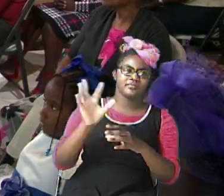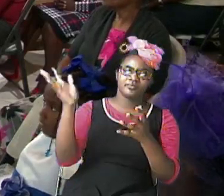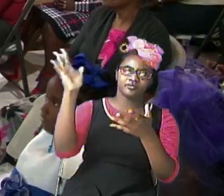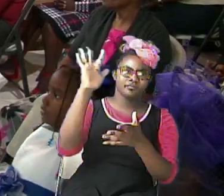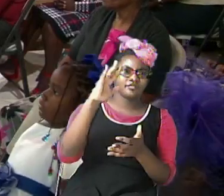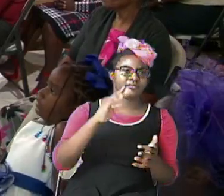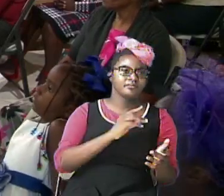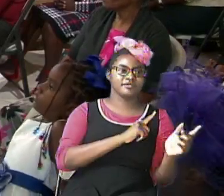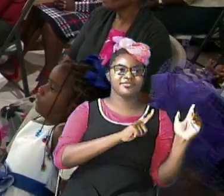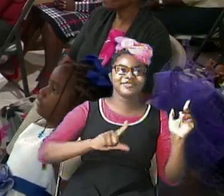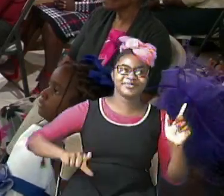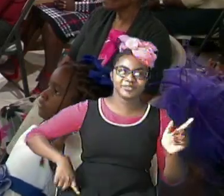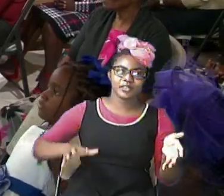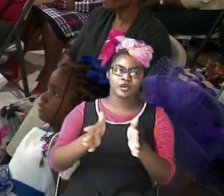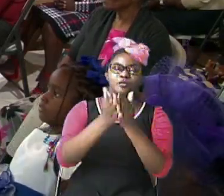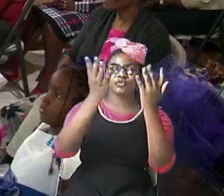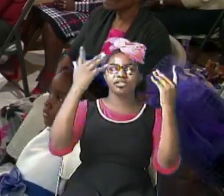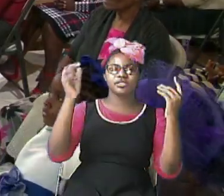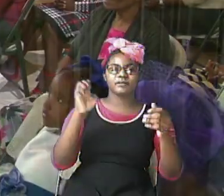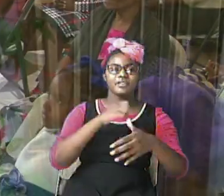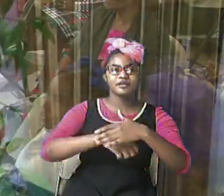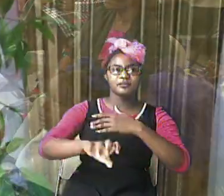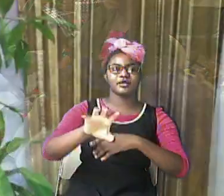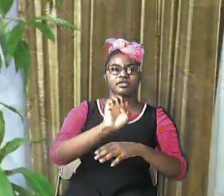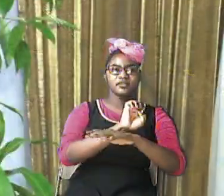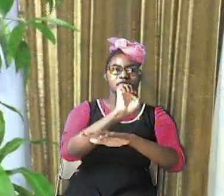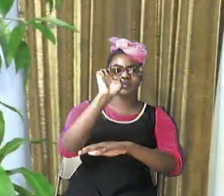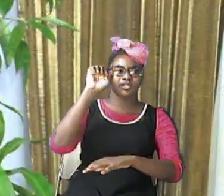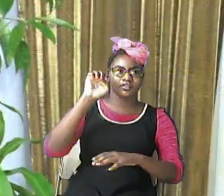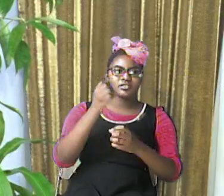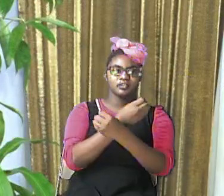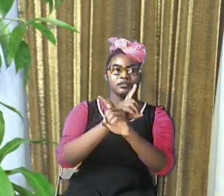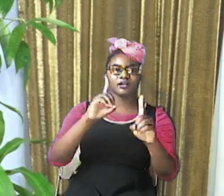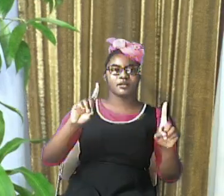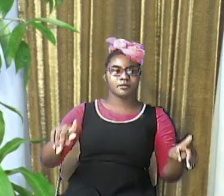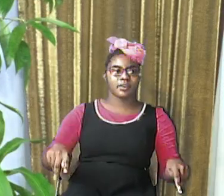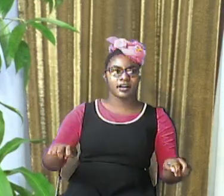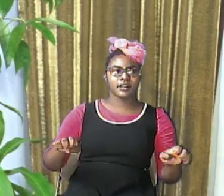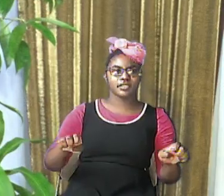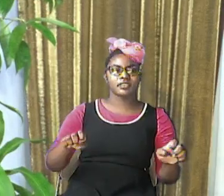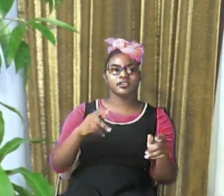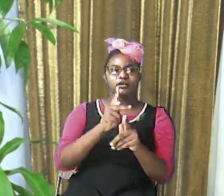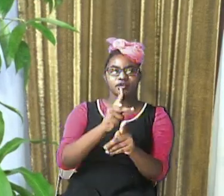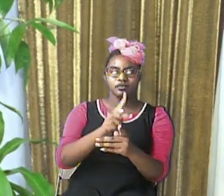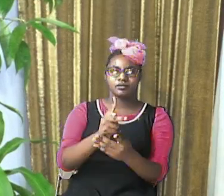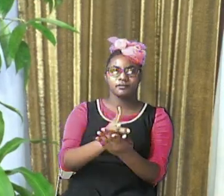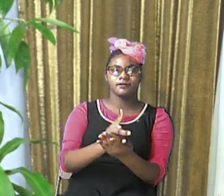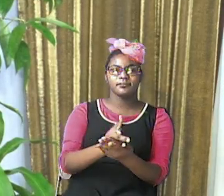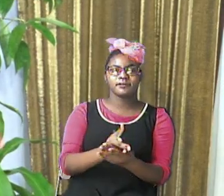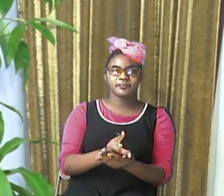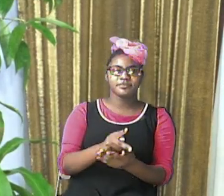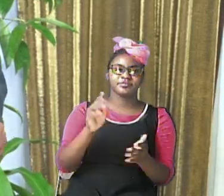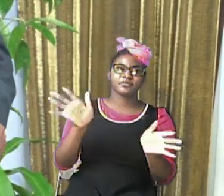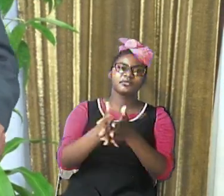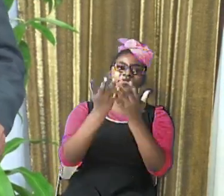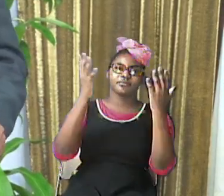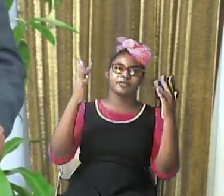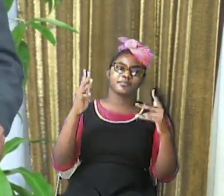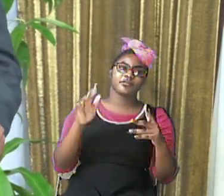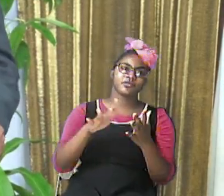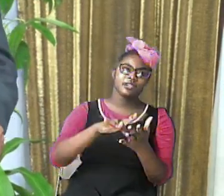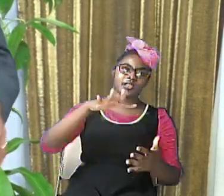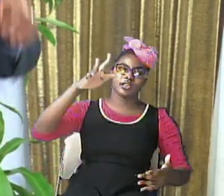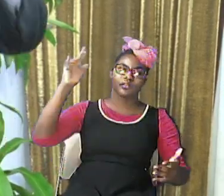I praise him at Emancipation Park when dignitaries are running around the track. I lift my hands and I glorify the